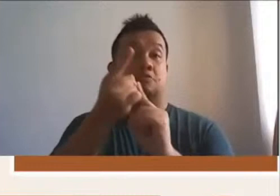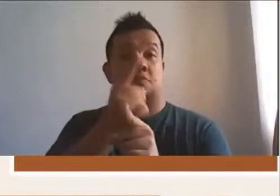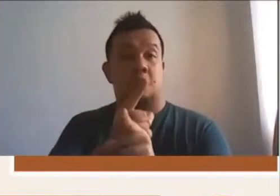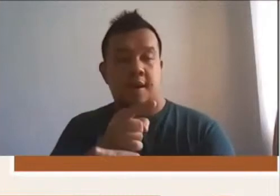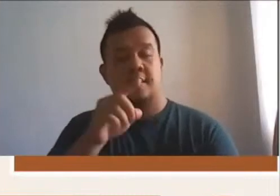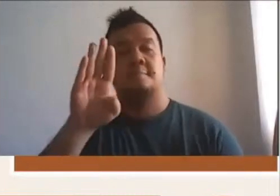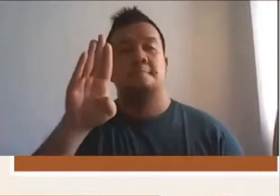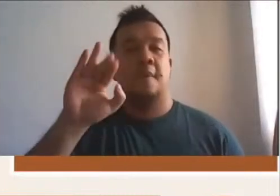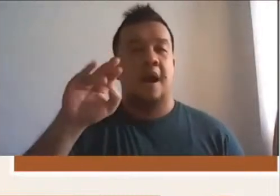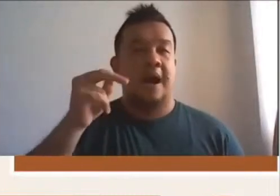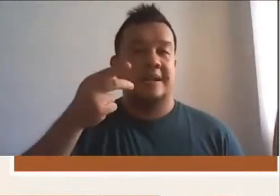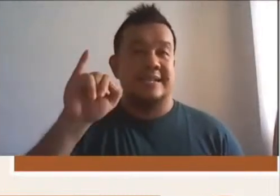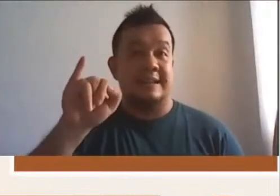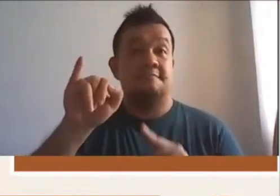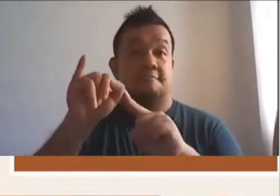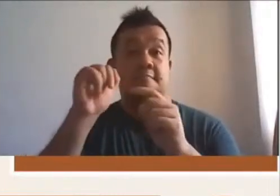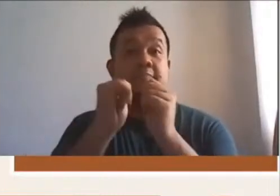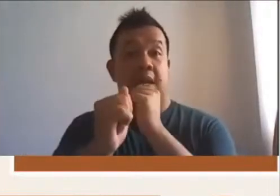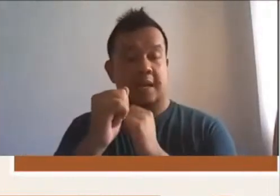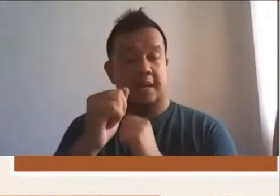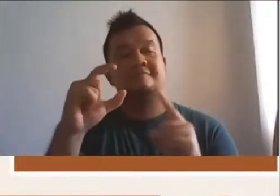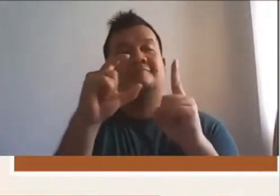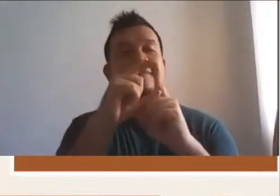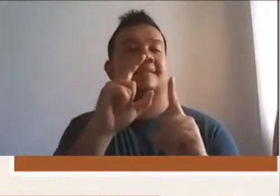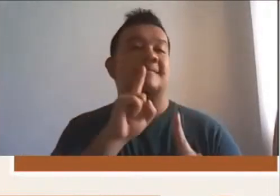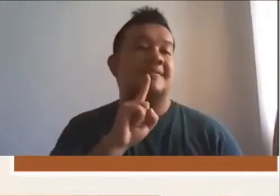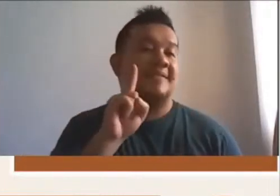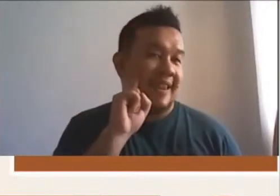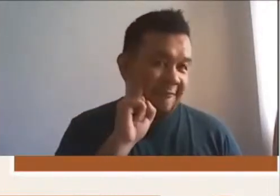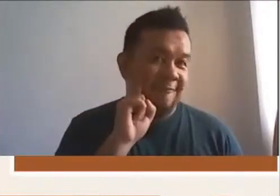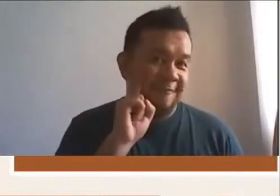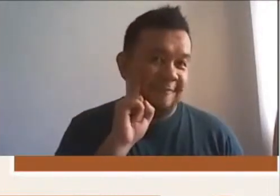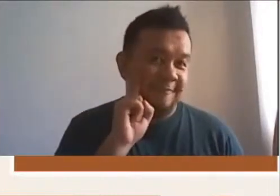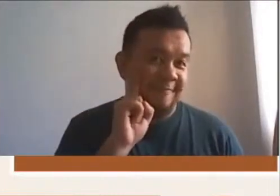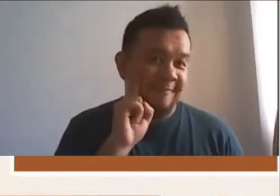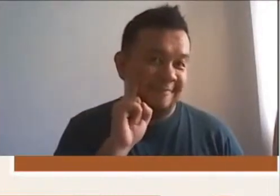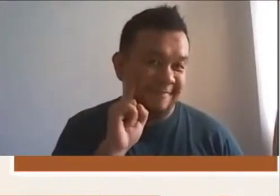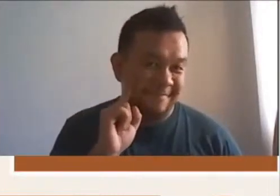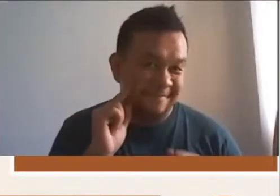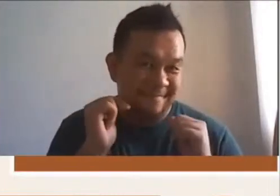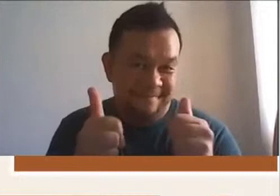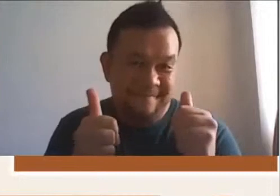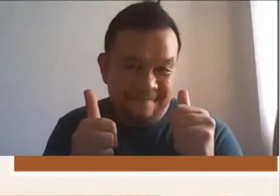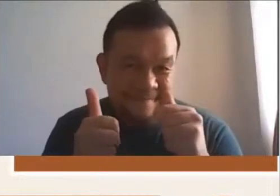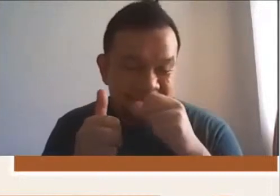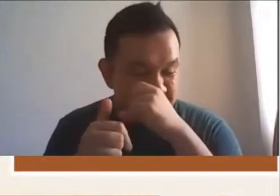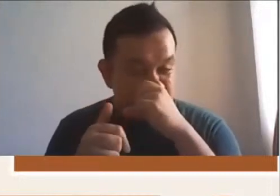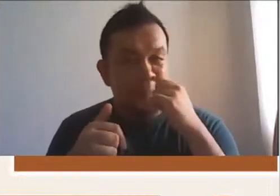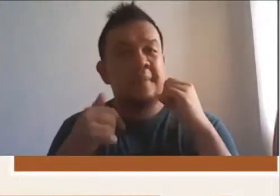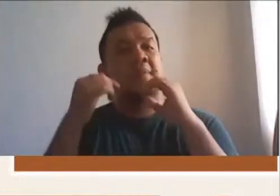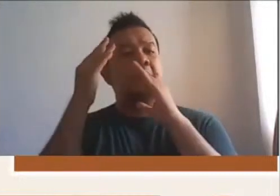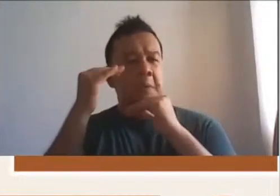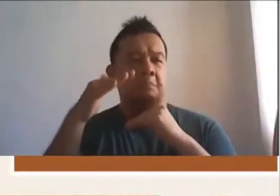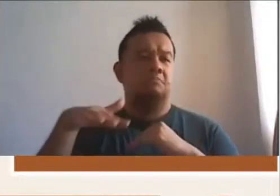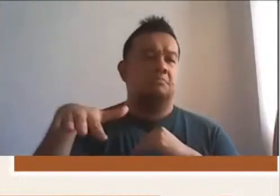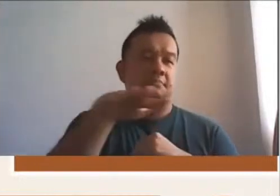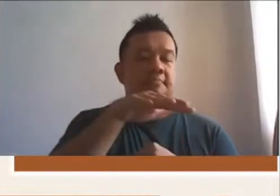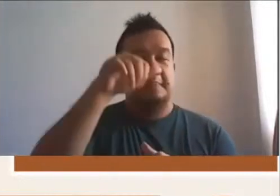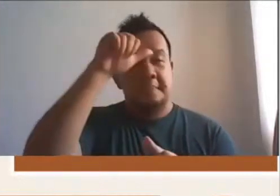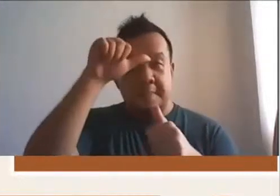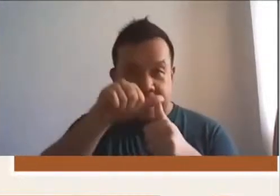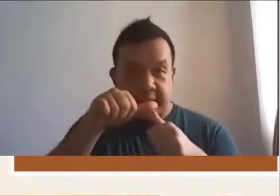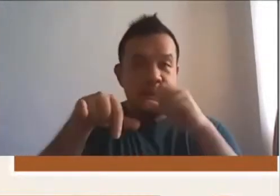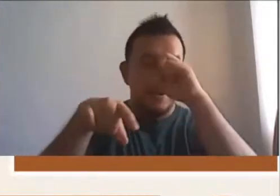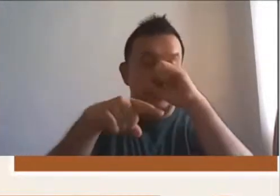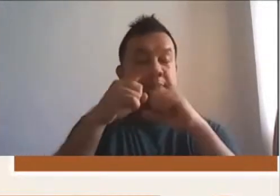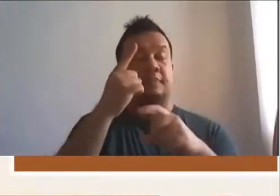or deaf with the big D. So I hope you can remember these terms, yung mga words na dapat gamitin that are acceptable for the